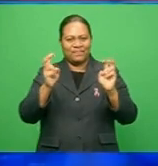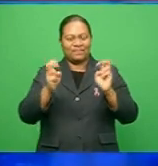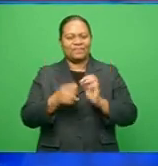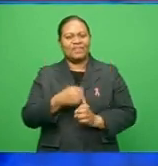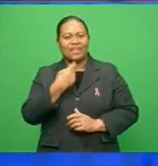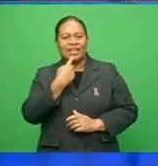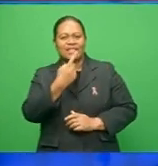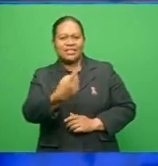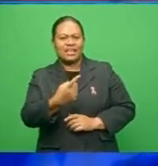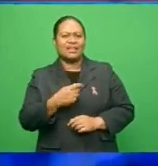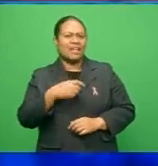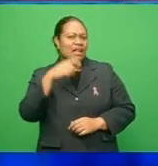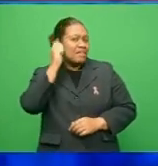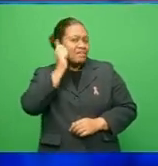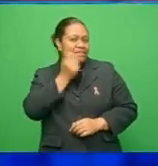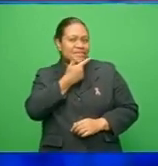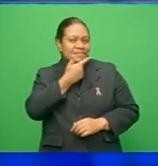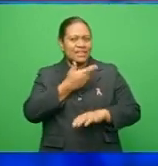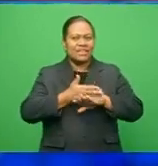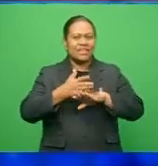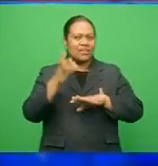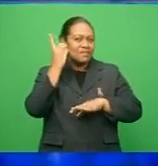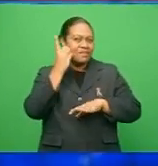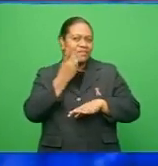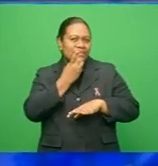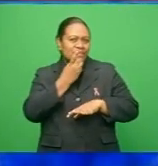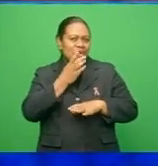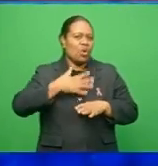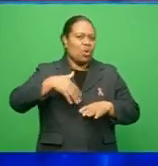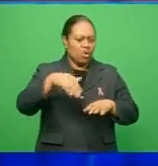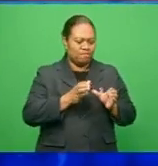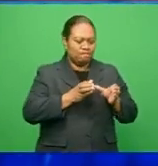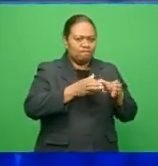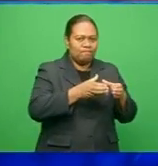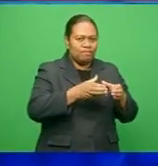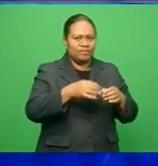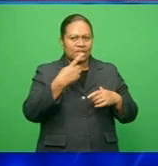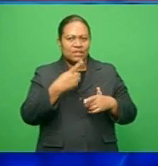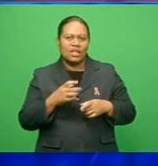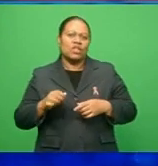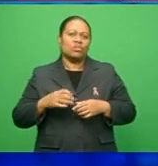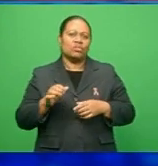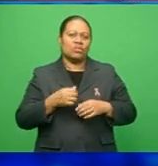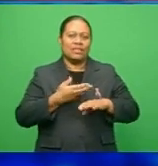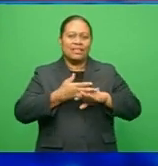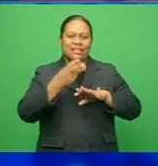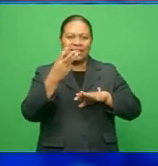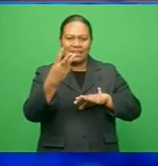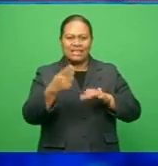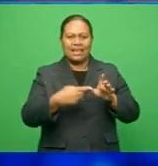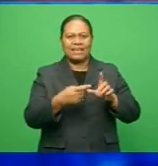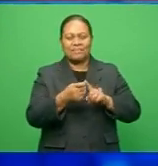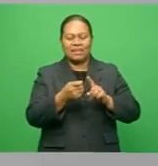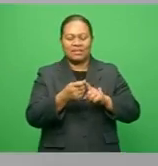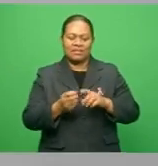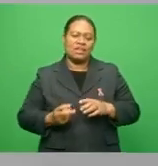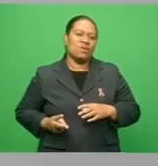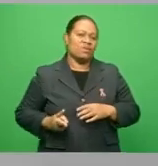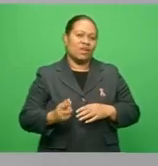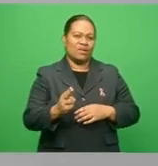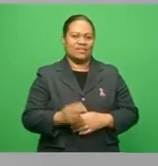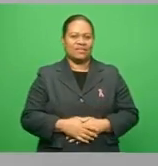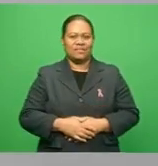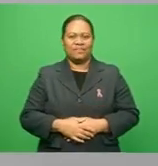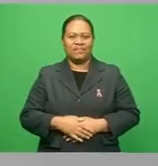telecommunications company announced that the new Digicel Prime all-in bundles will also cater for the 3 new apps that were launched.